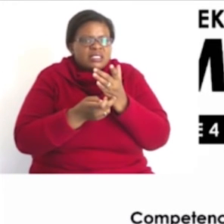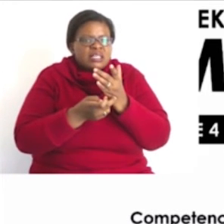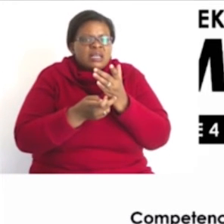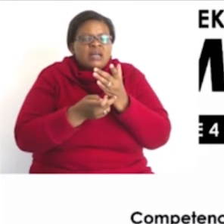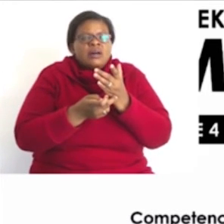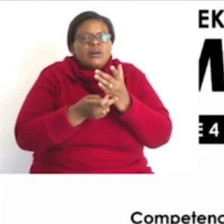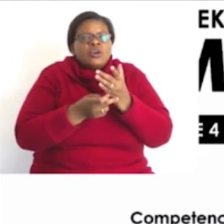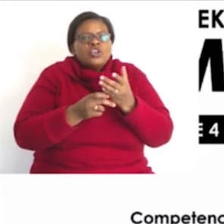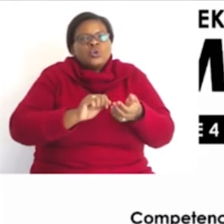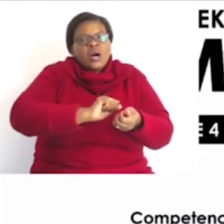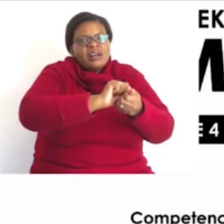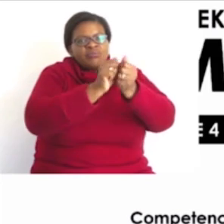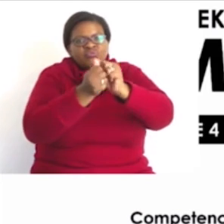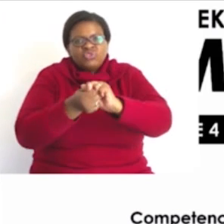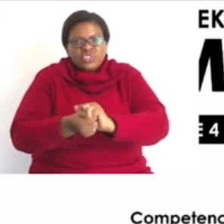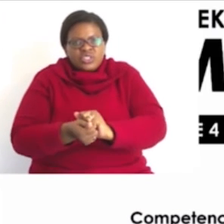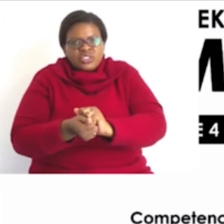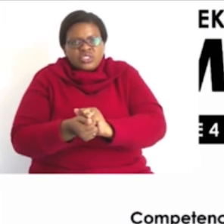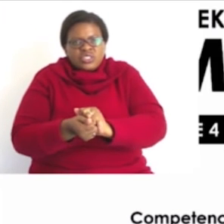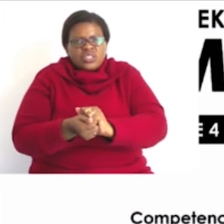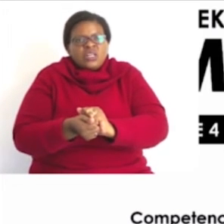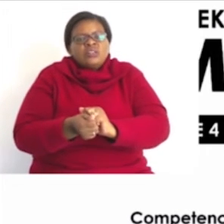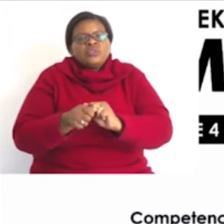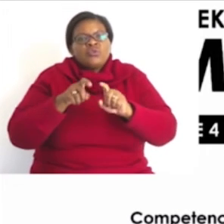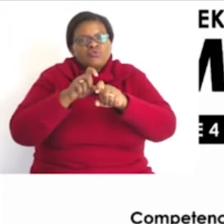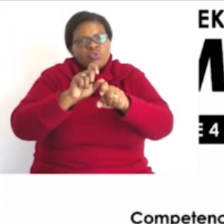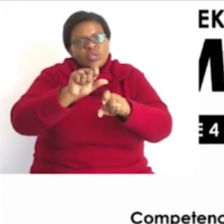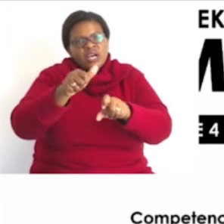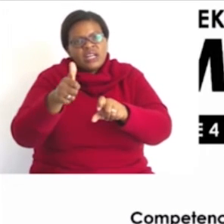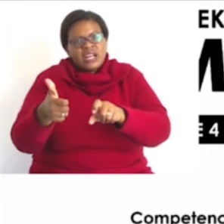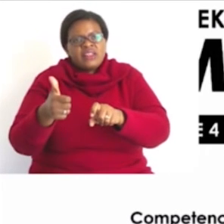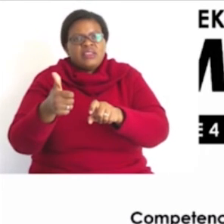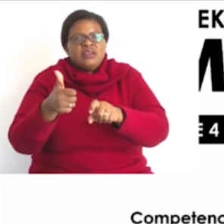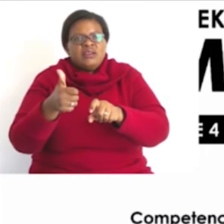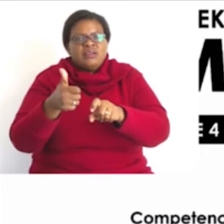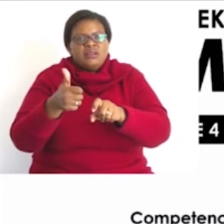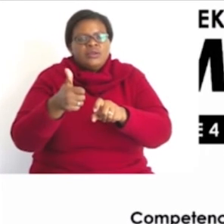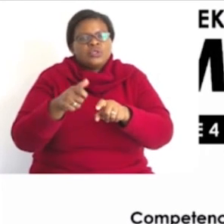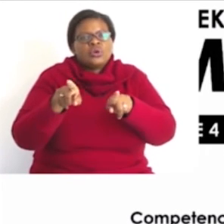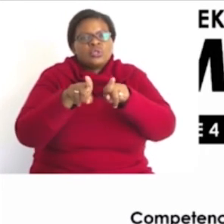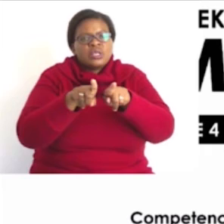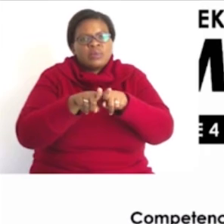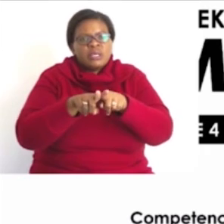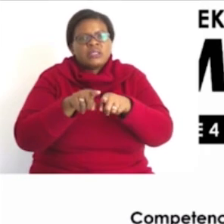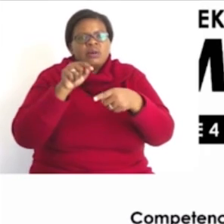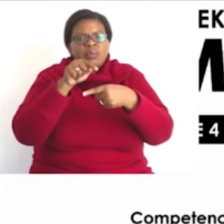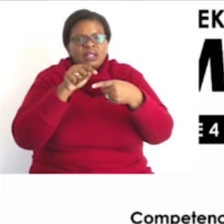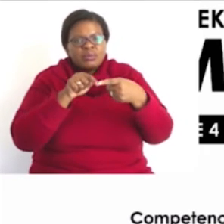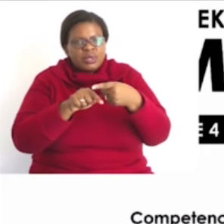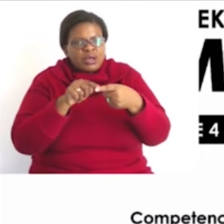reverse the effect of another operation. The inverse operation of